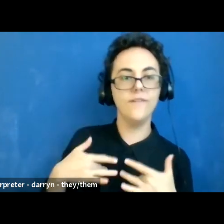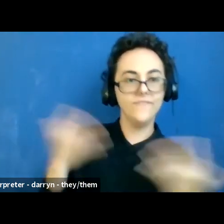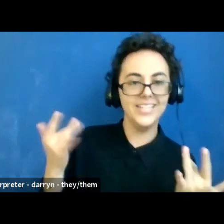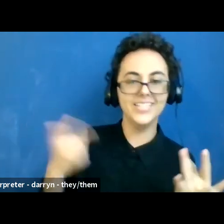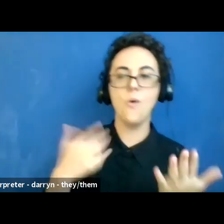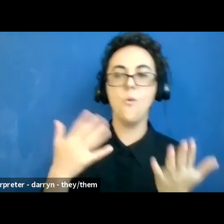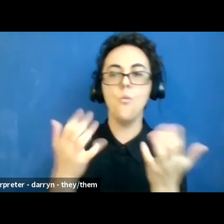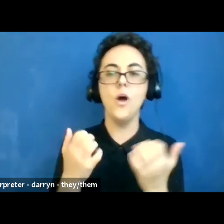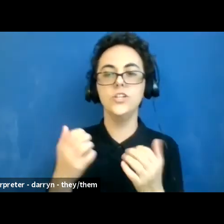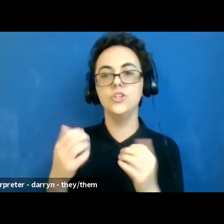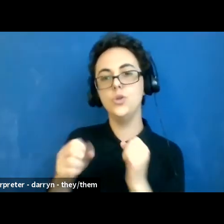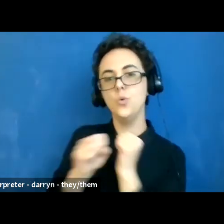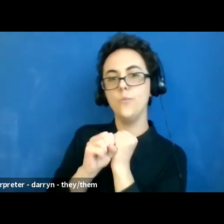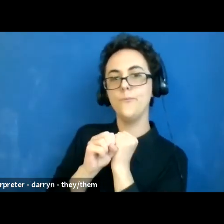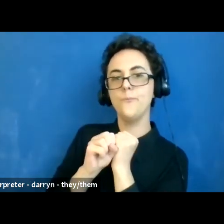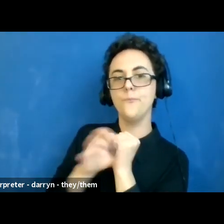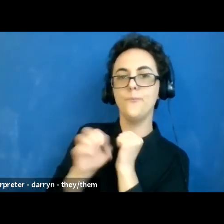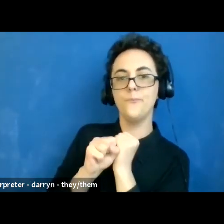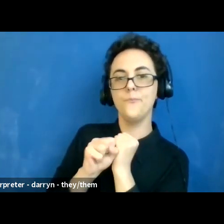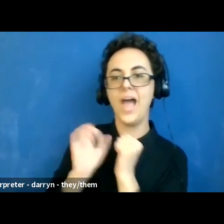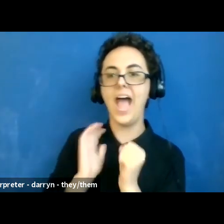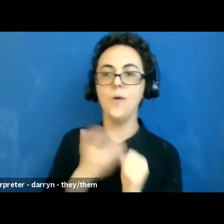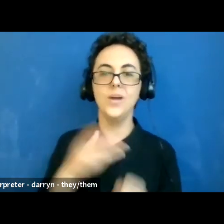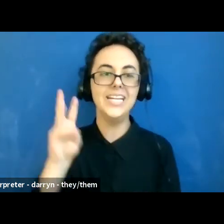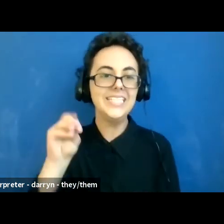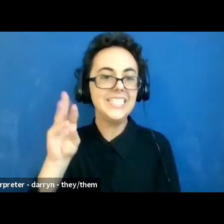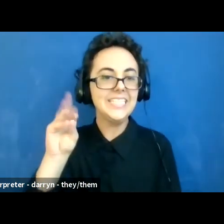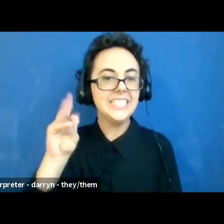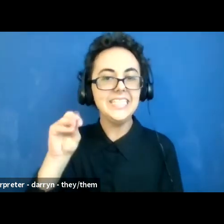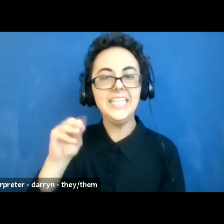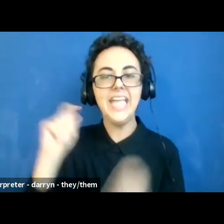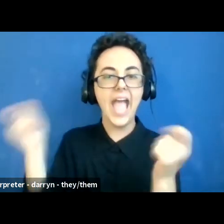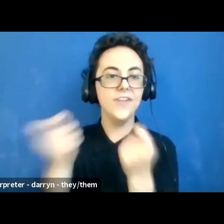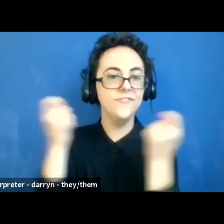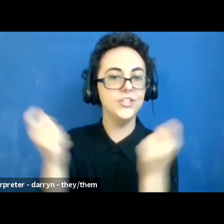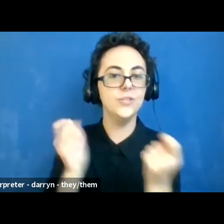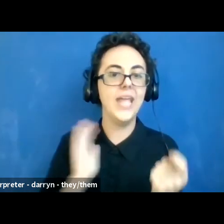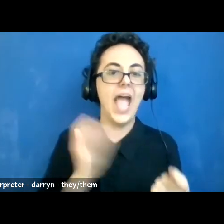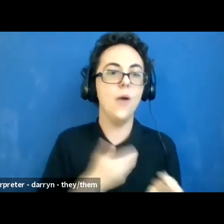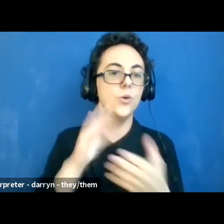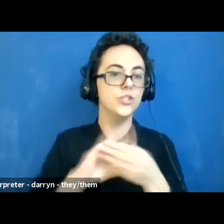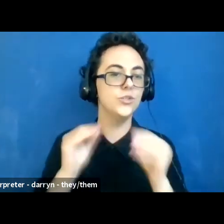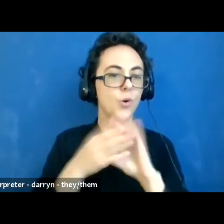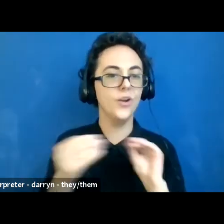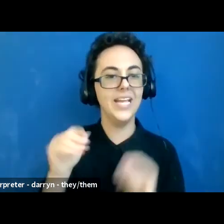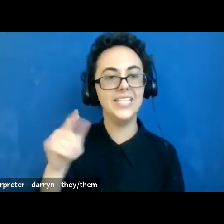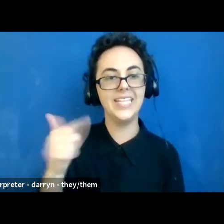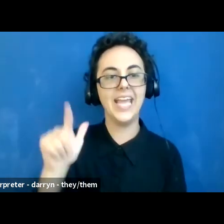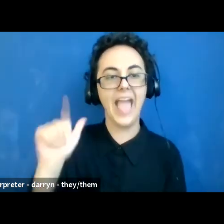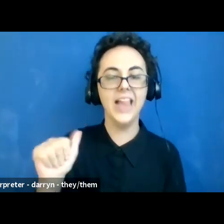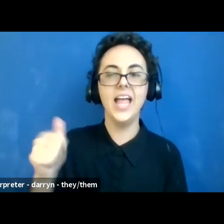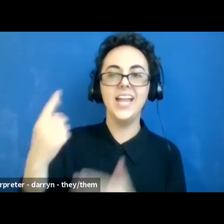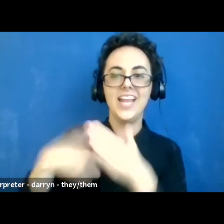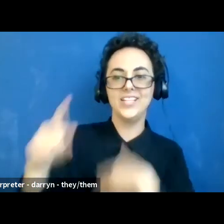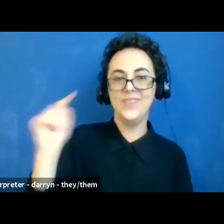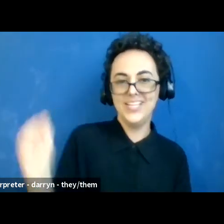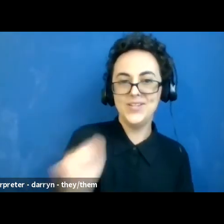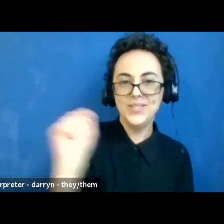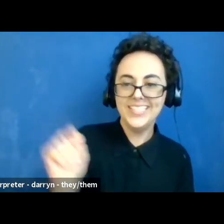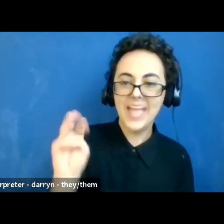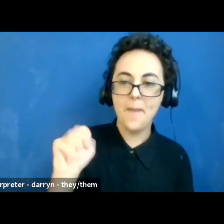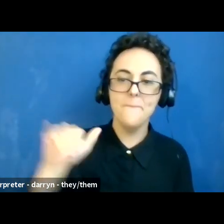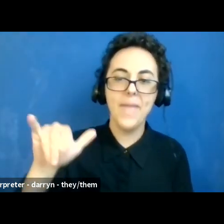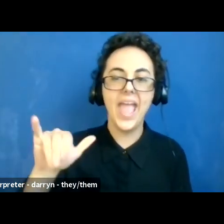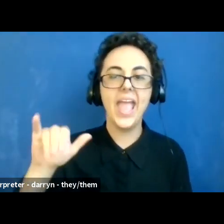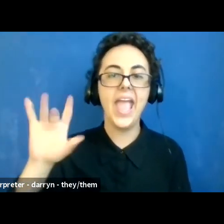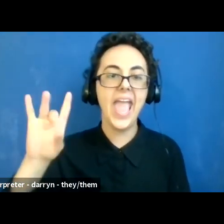TCG's 60th anniversary Our Stories Gala, which is next Thursday, next Tuesday, May 18th. So you can find out